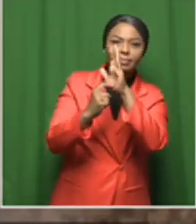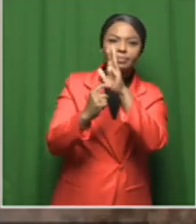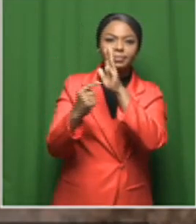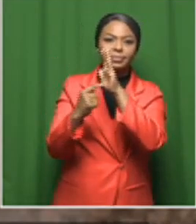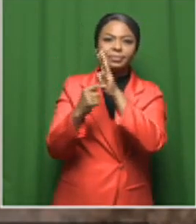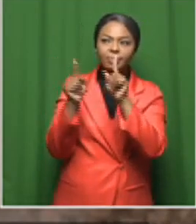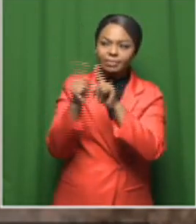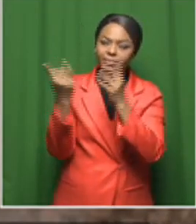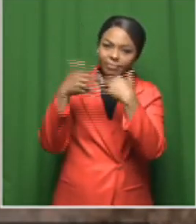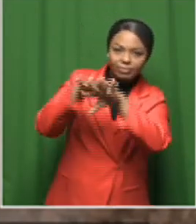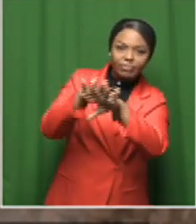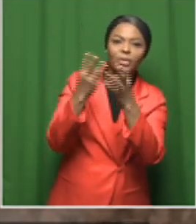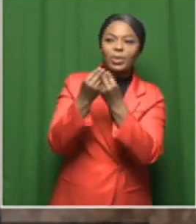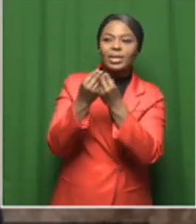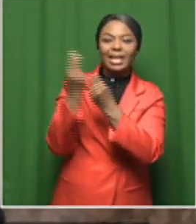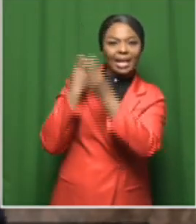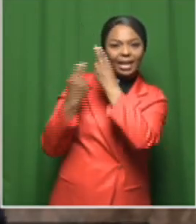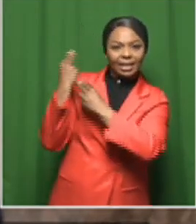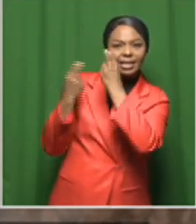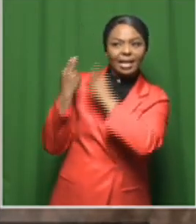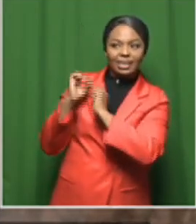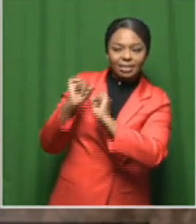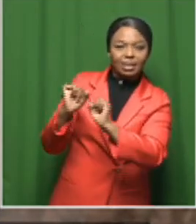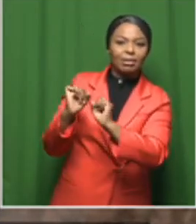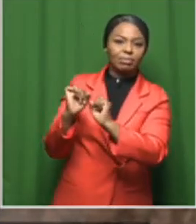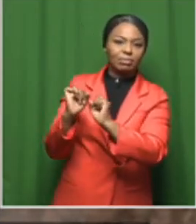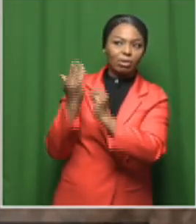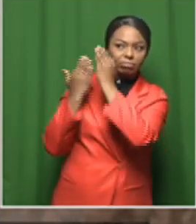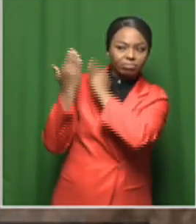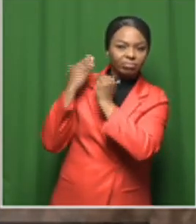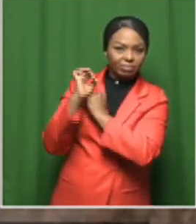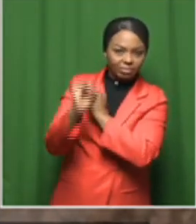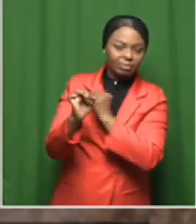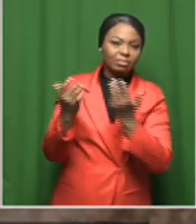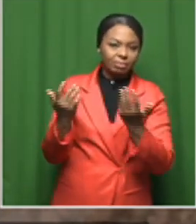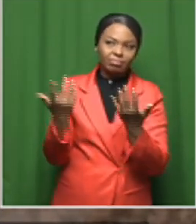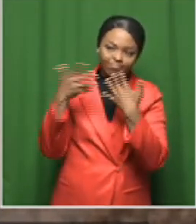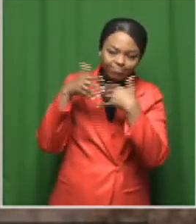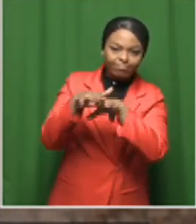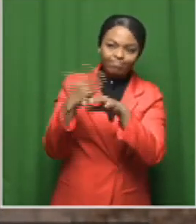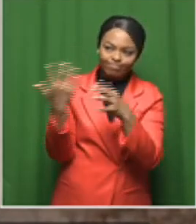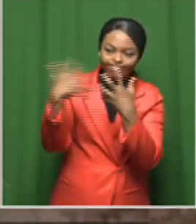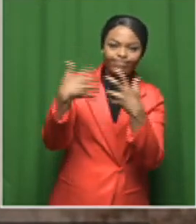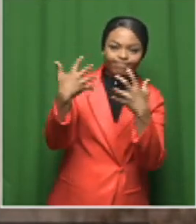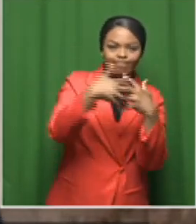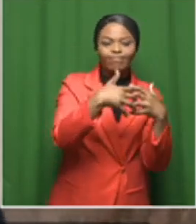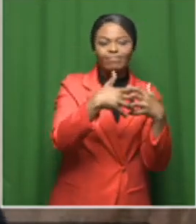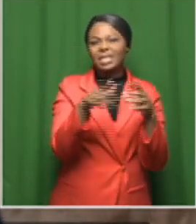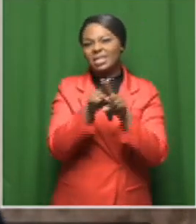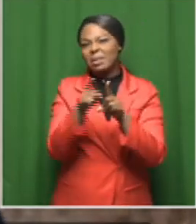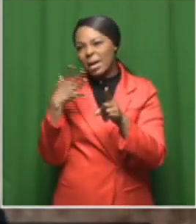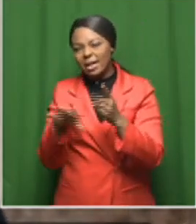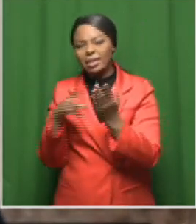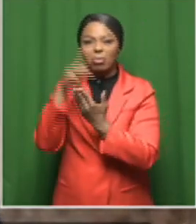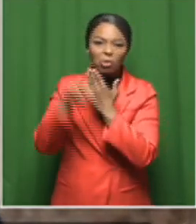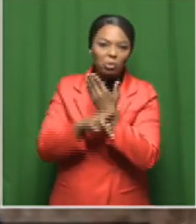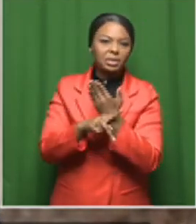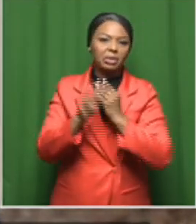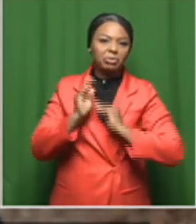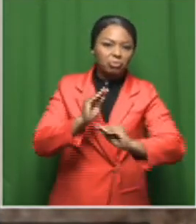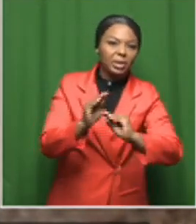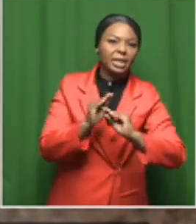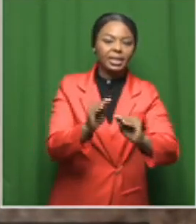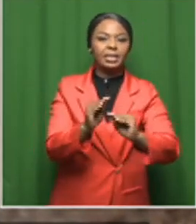the enjoyment of the night sky here. Yeah. But also, you know, we do a lot of other projects, training artisans